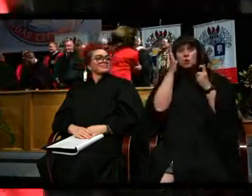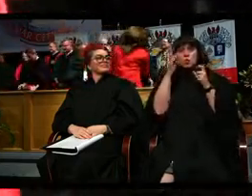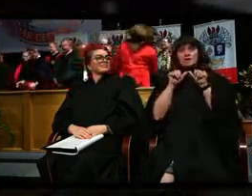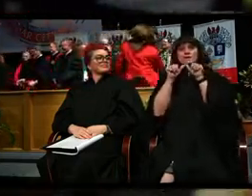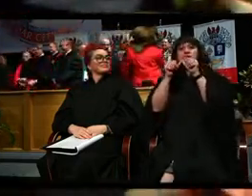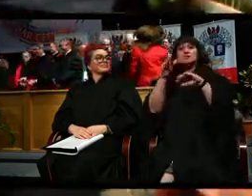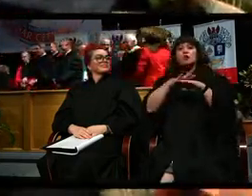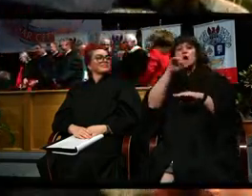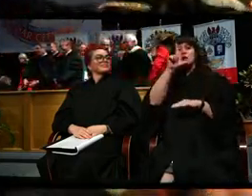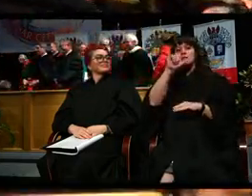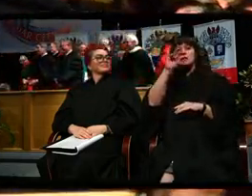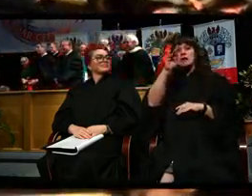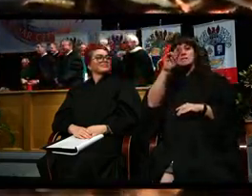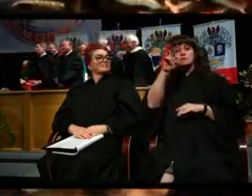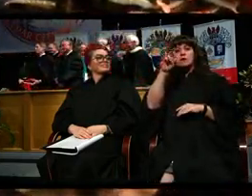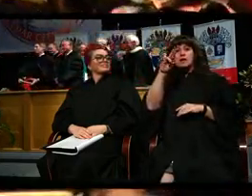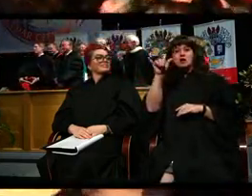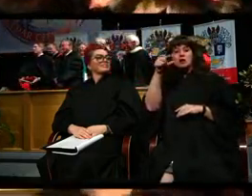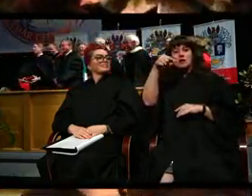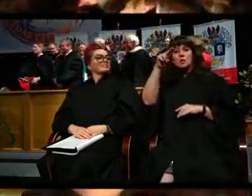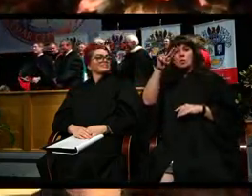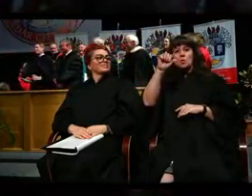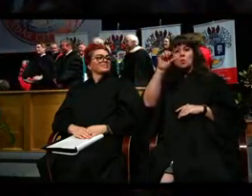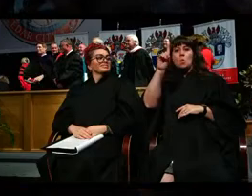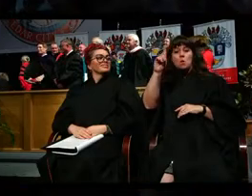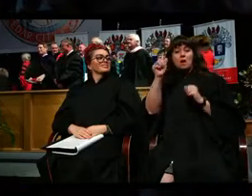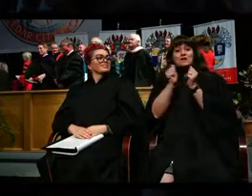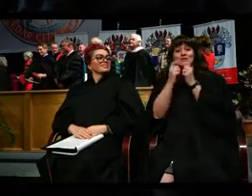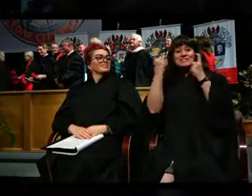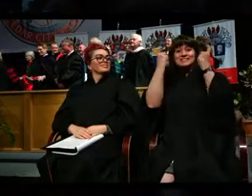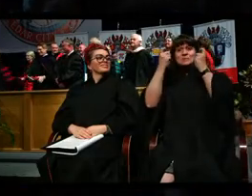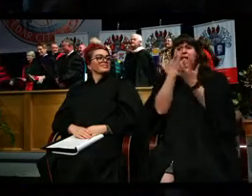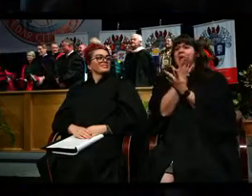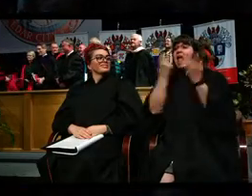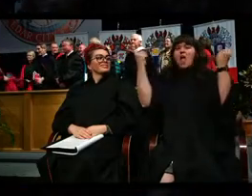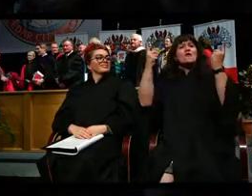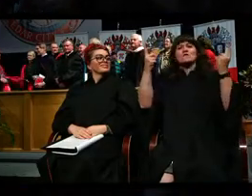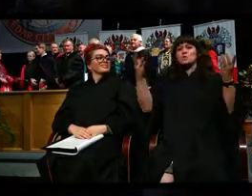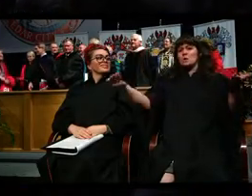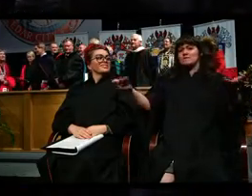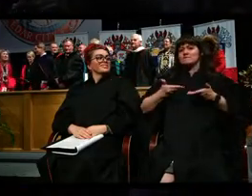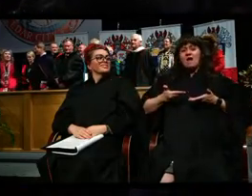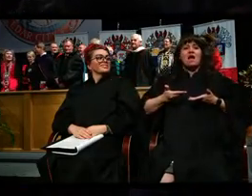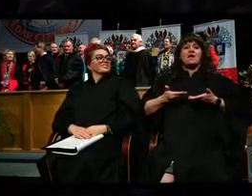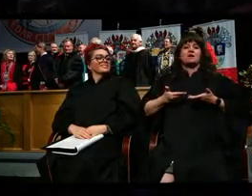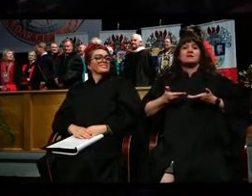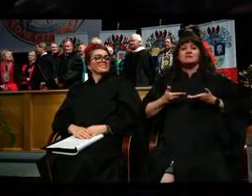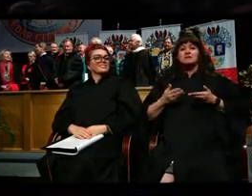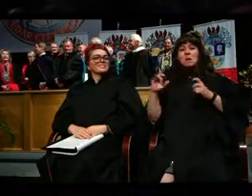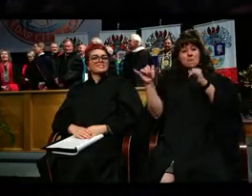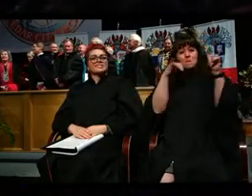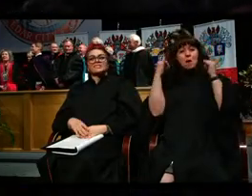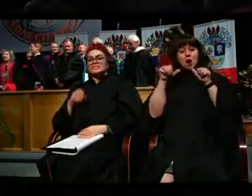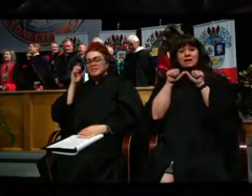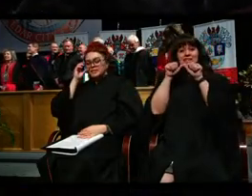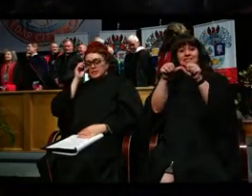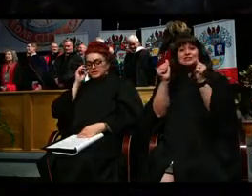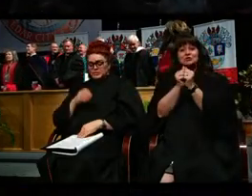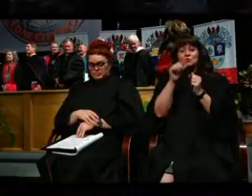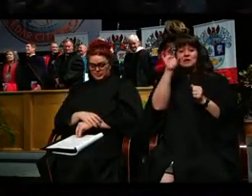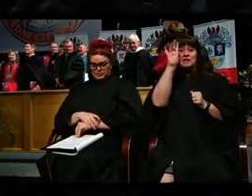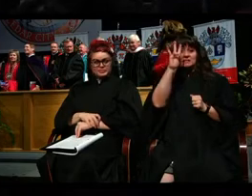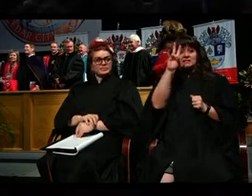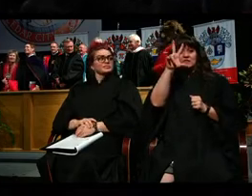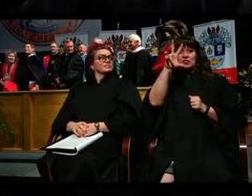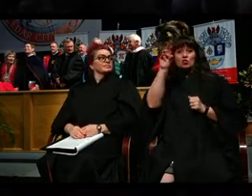quad with the inauguration celebration. Everyone is invited. The party continues tonight at 7:30 with